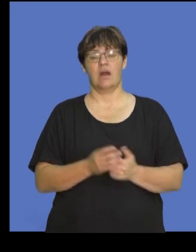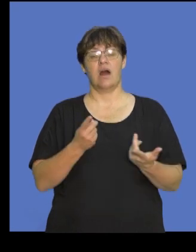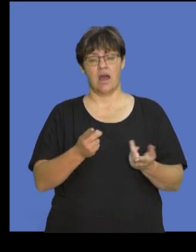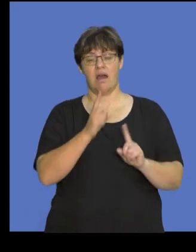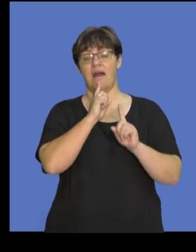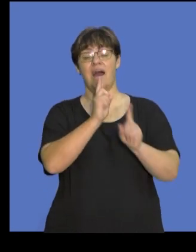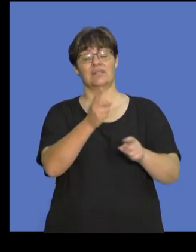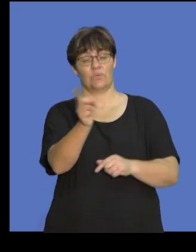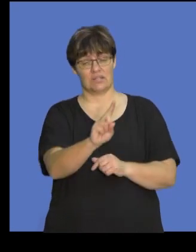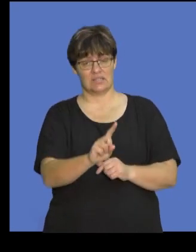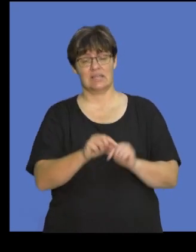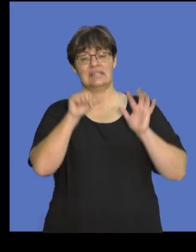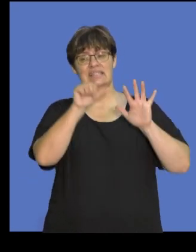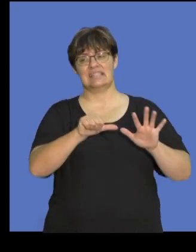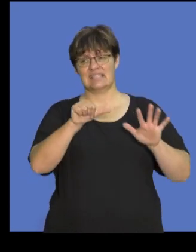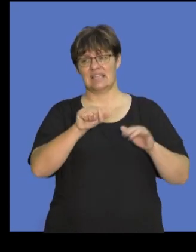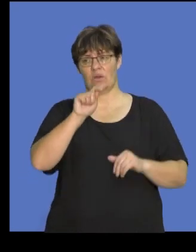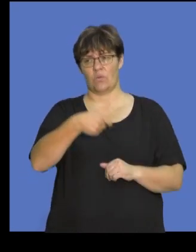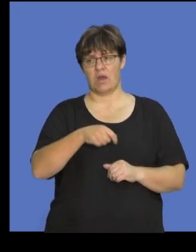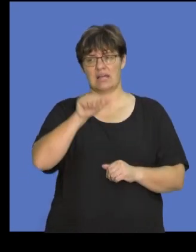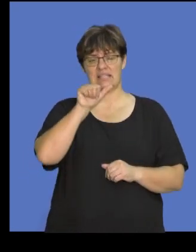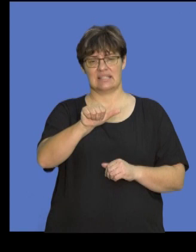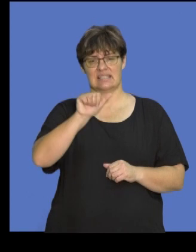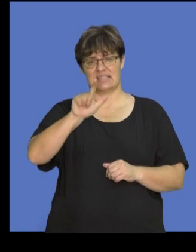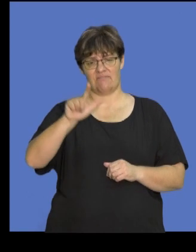that, and as the answer, it's